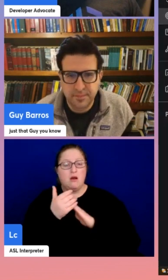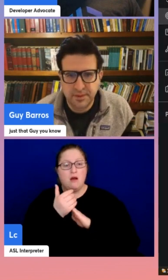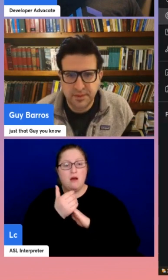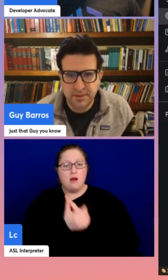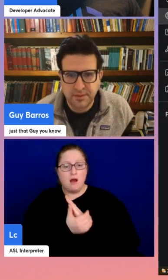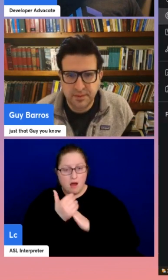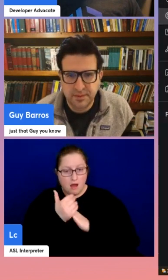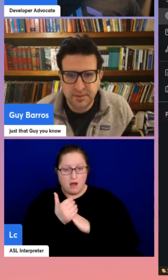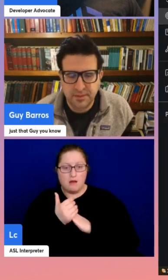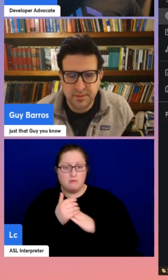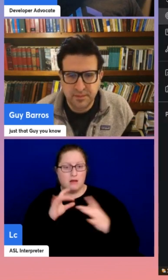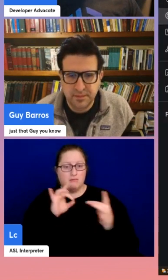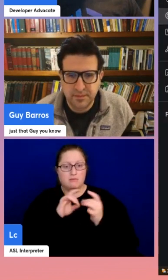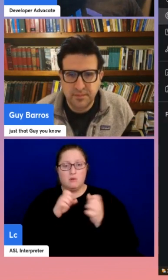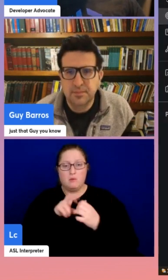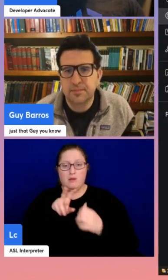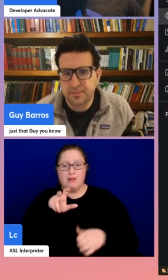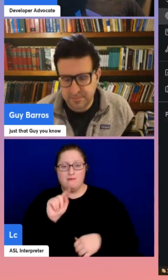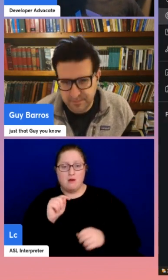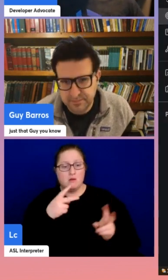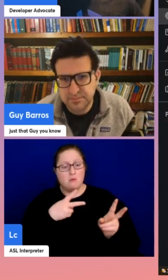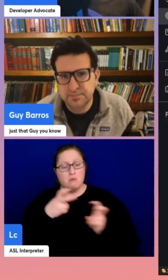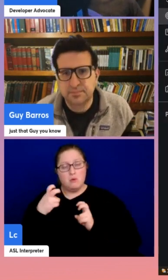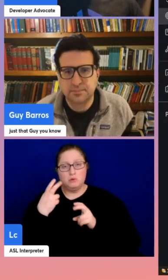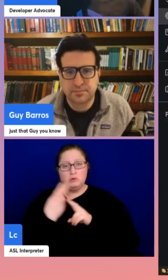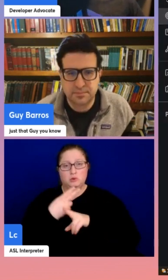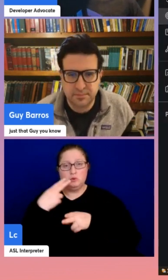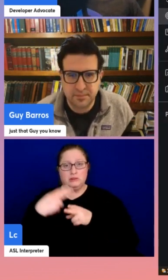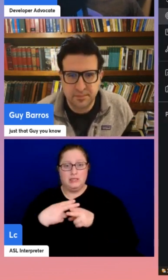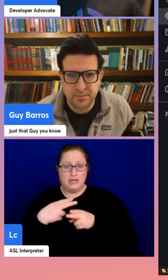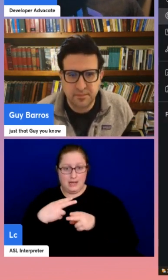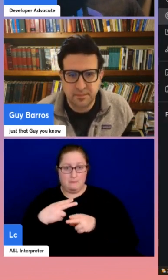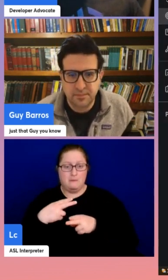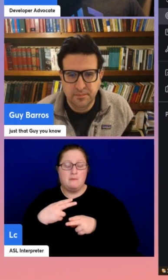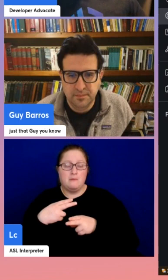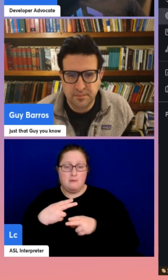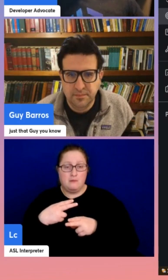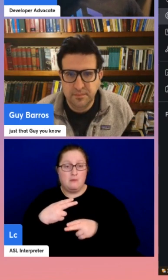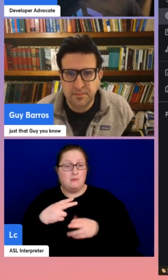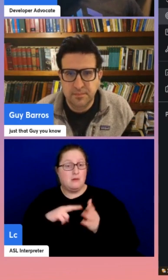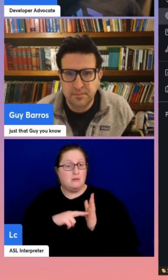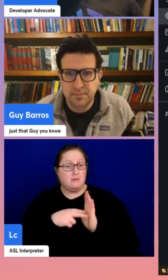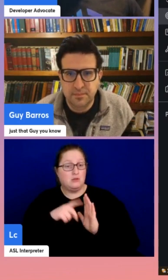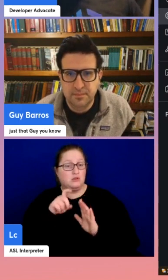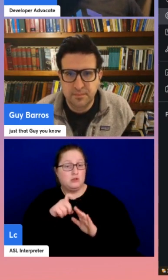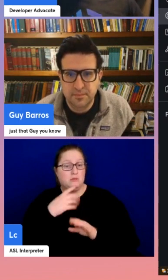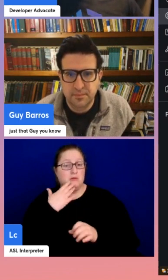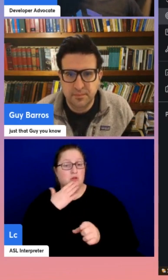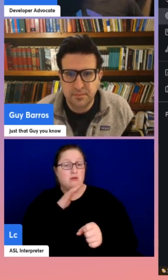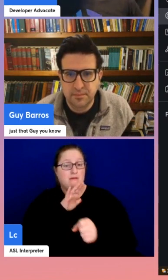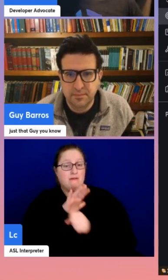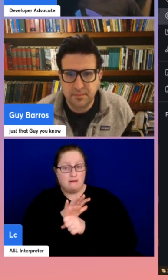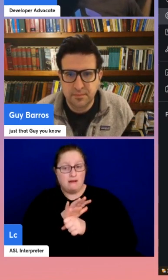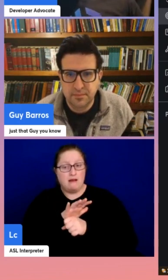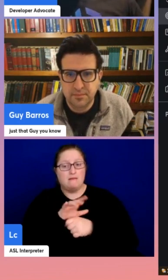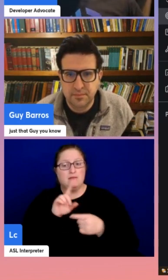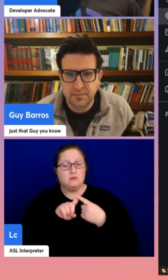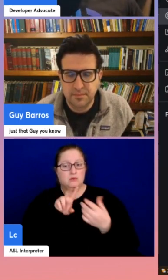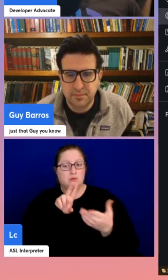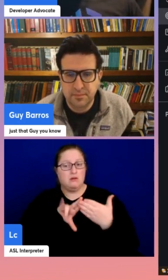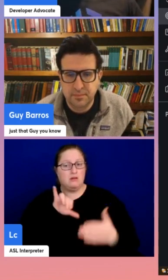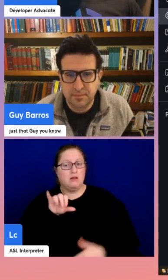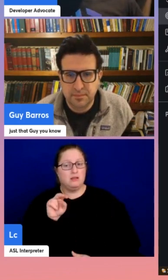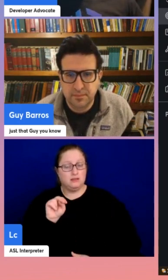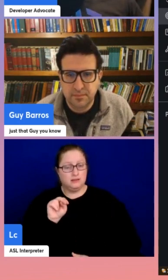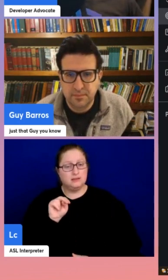spoken to Vault and grabbed me a username credential, and that should be enough to log in.